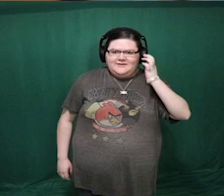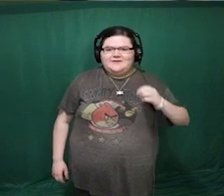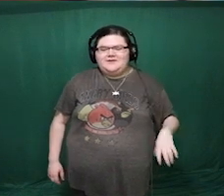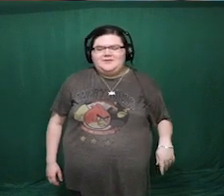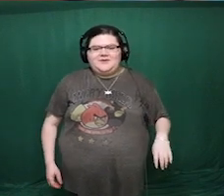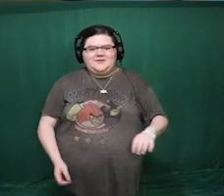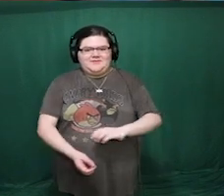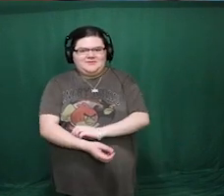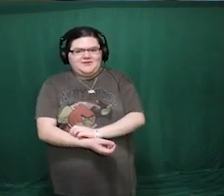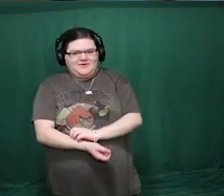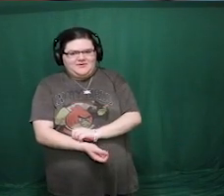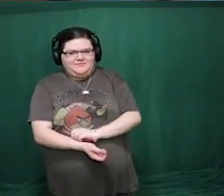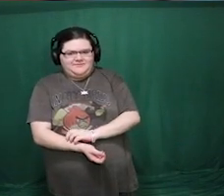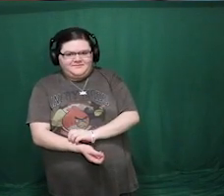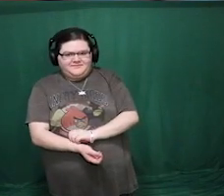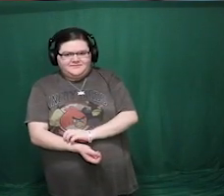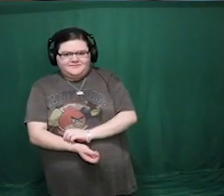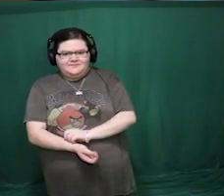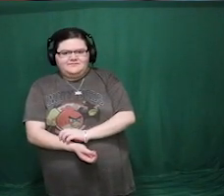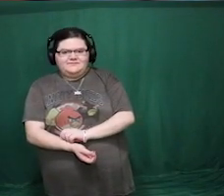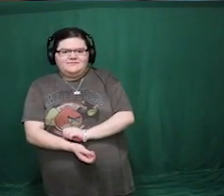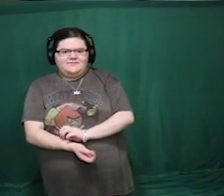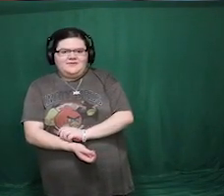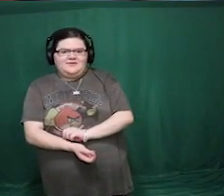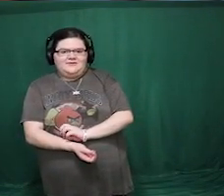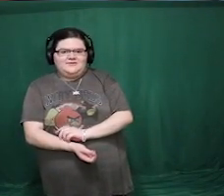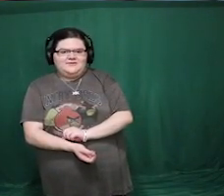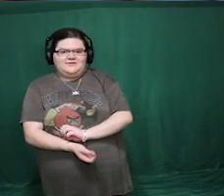mixer. Yep.